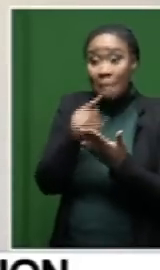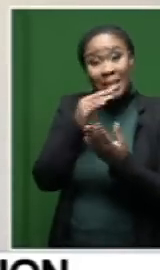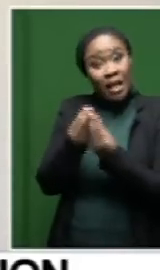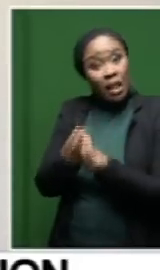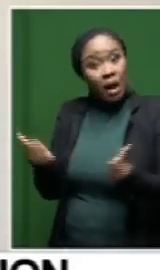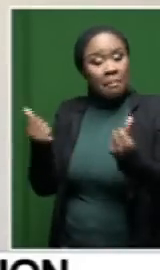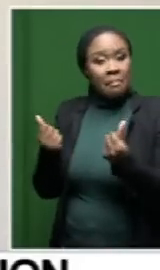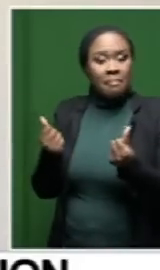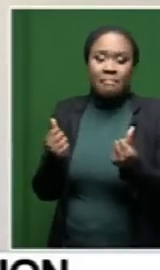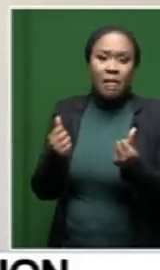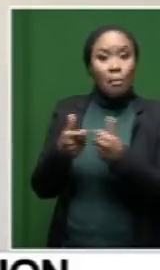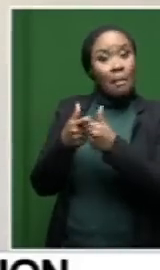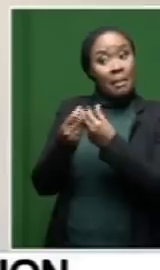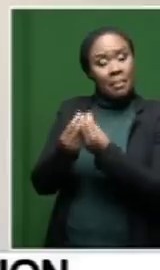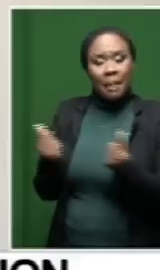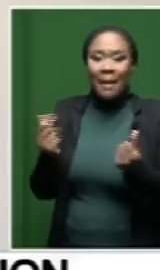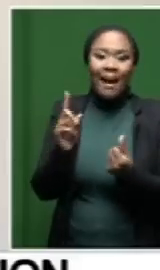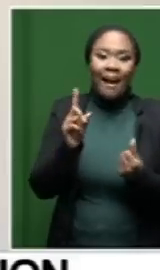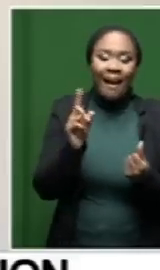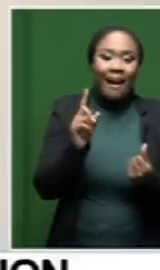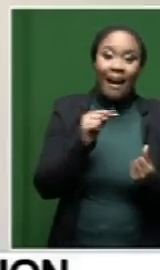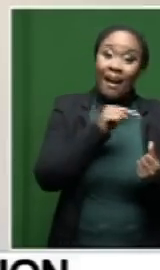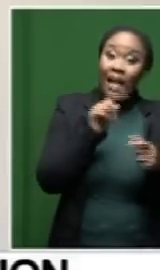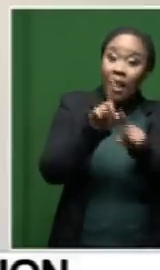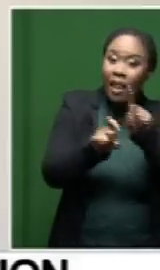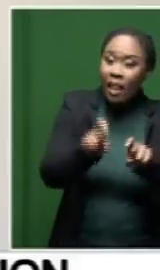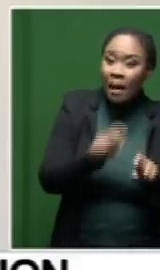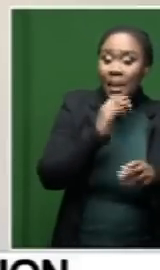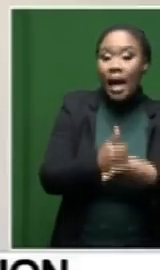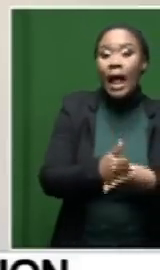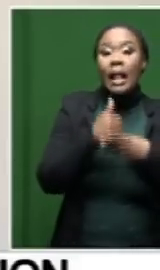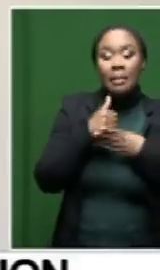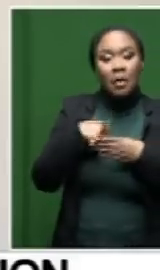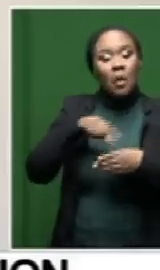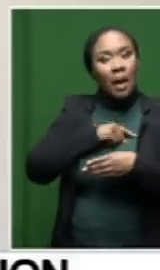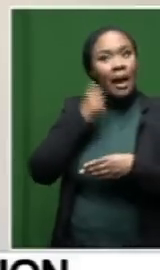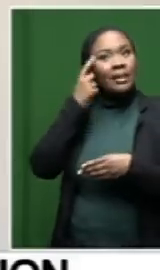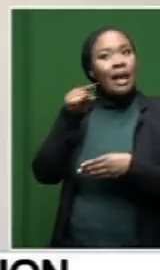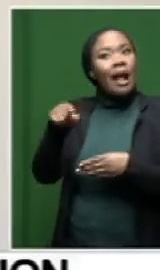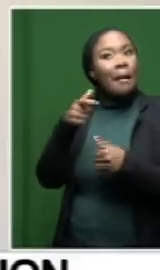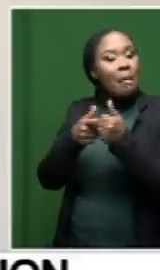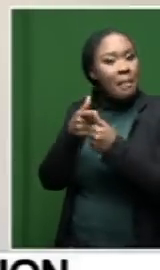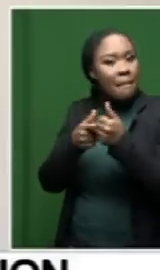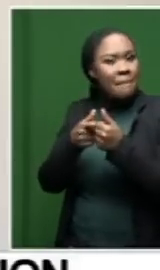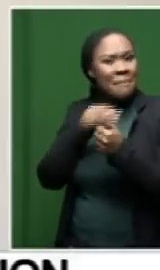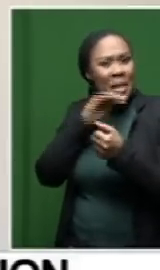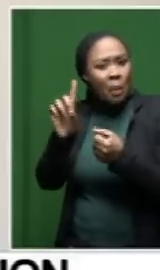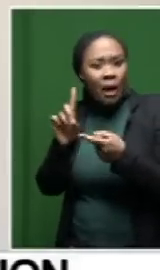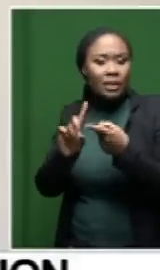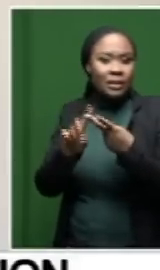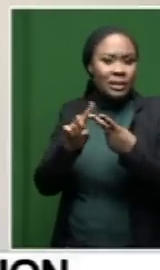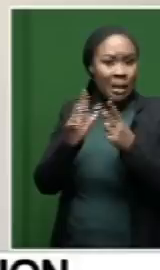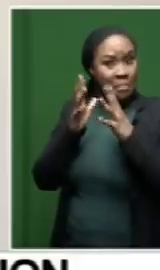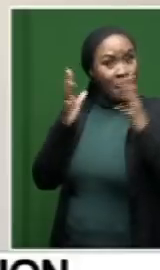they enable us to understand the depth of the problem. So they are instruments to shine a spotlight to a